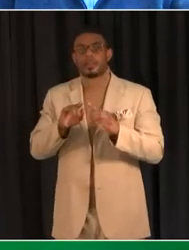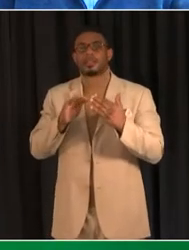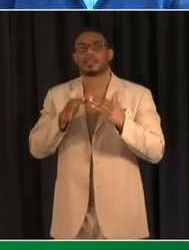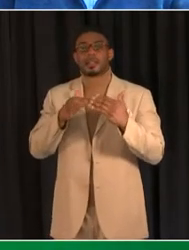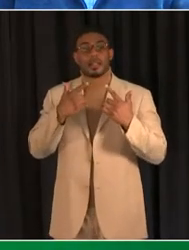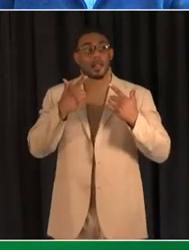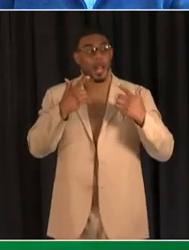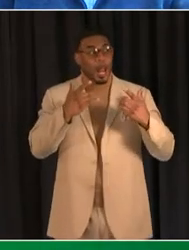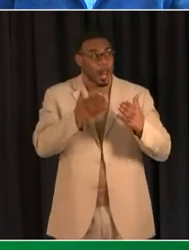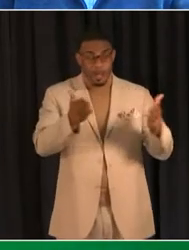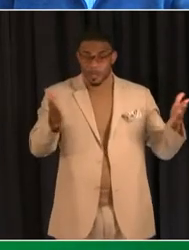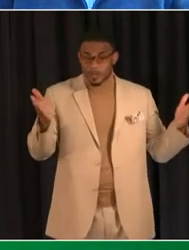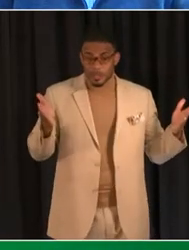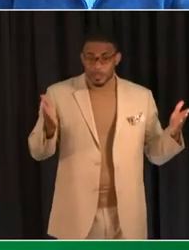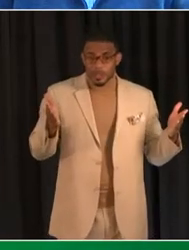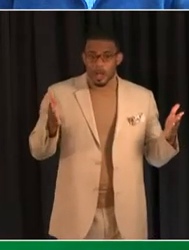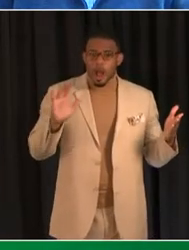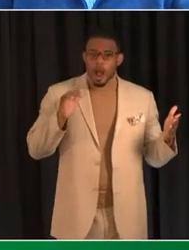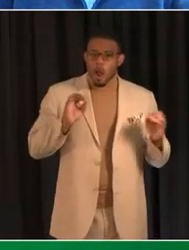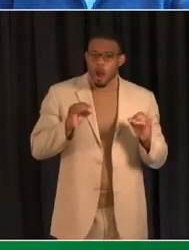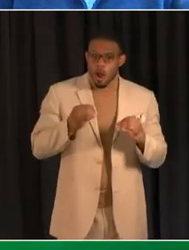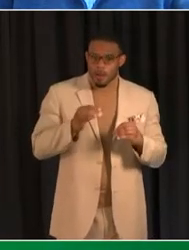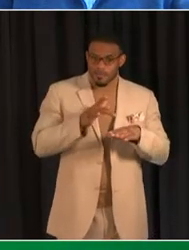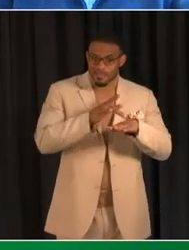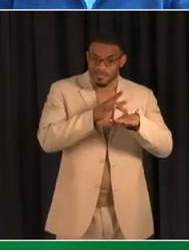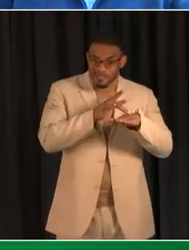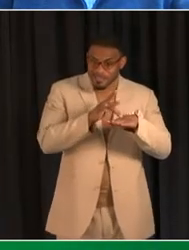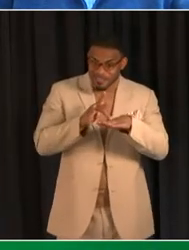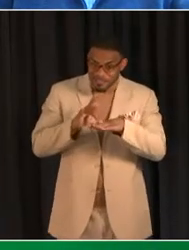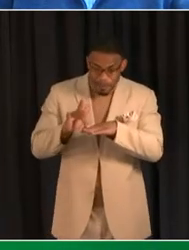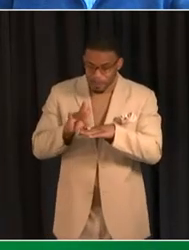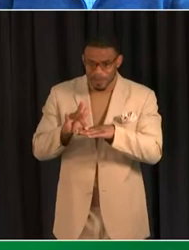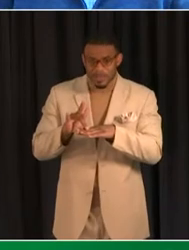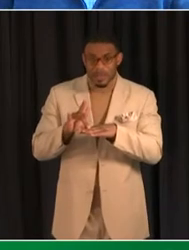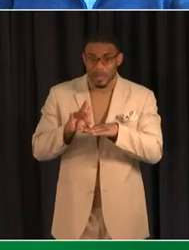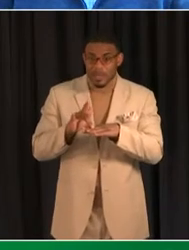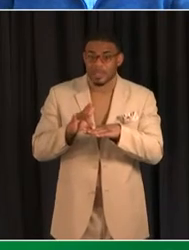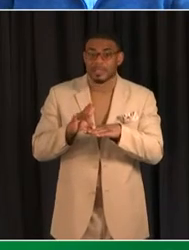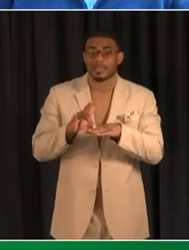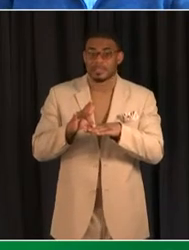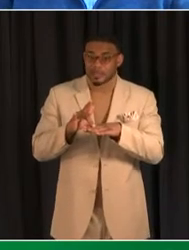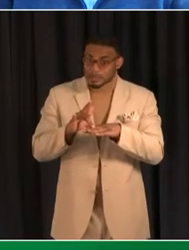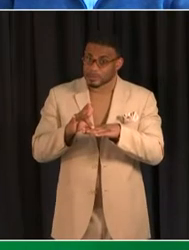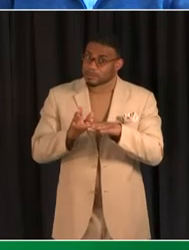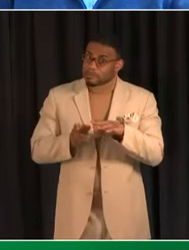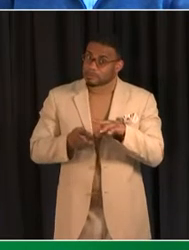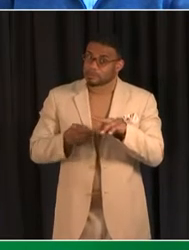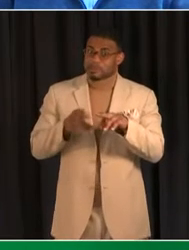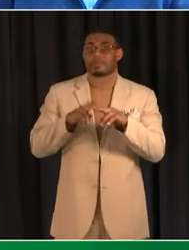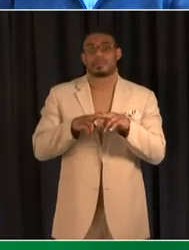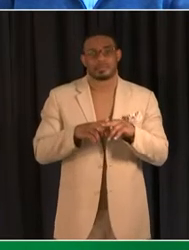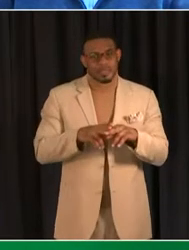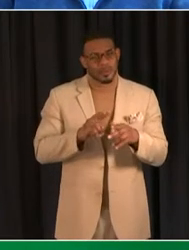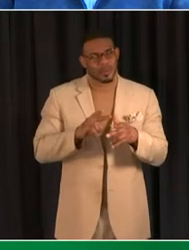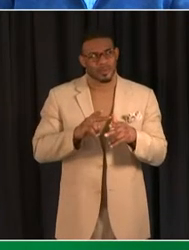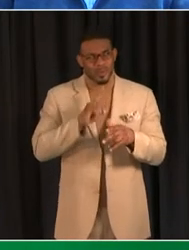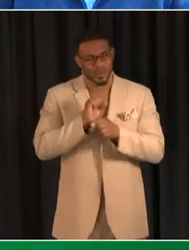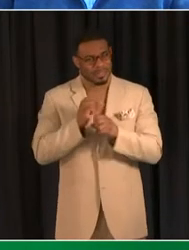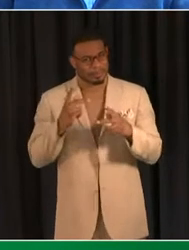city at writ large. Our office vacancies are up. In our two